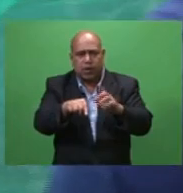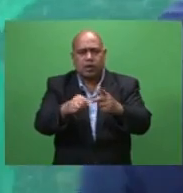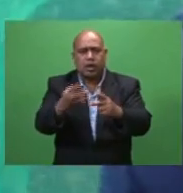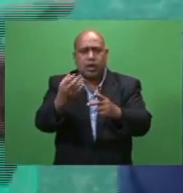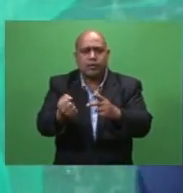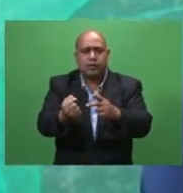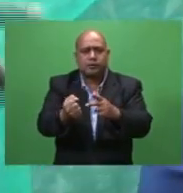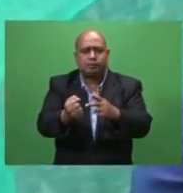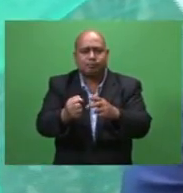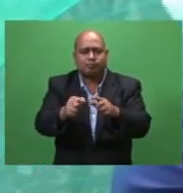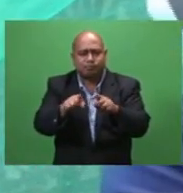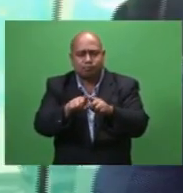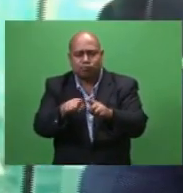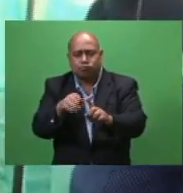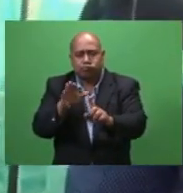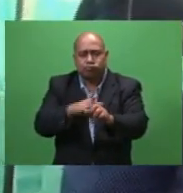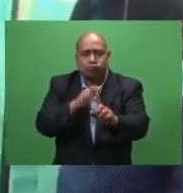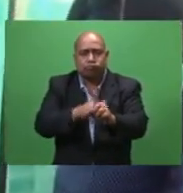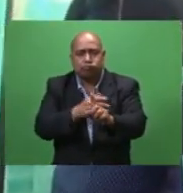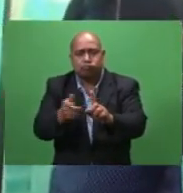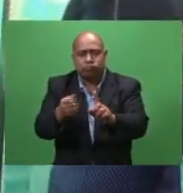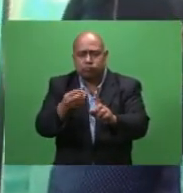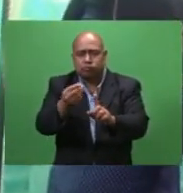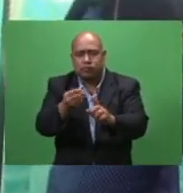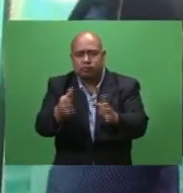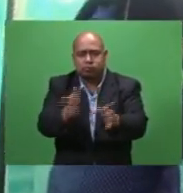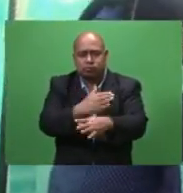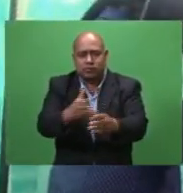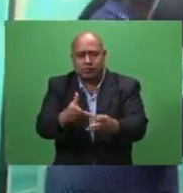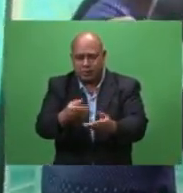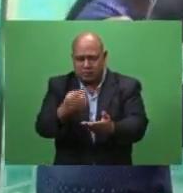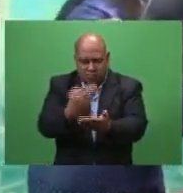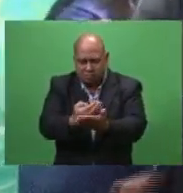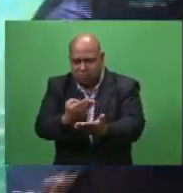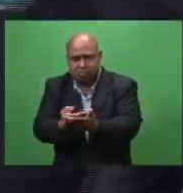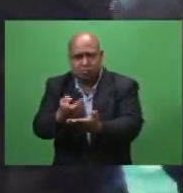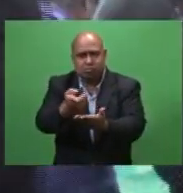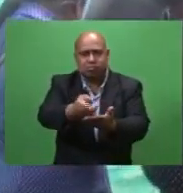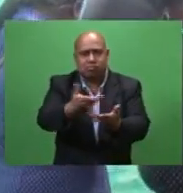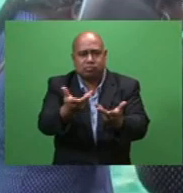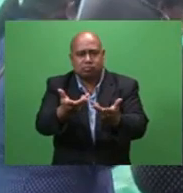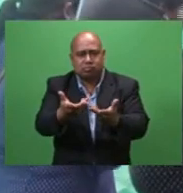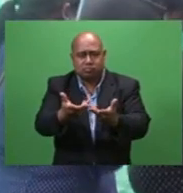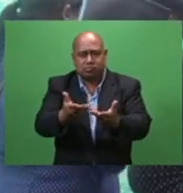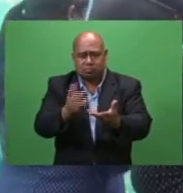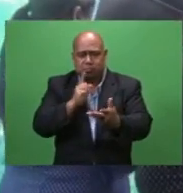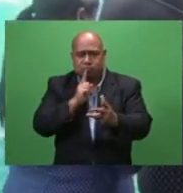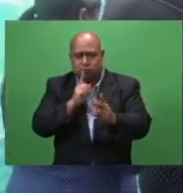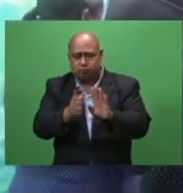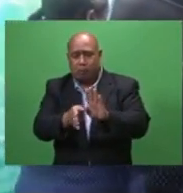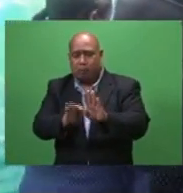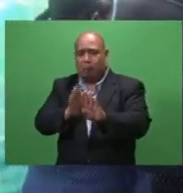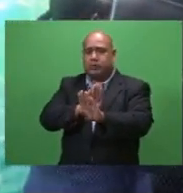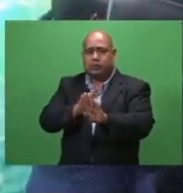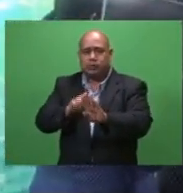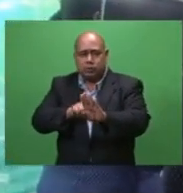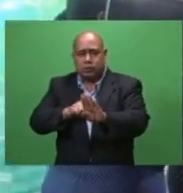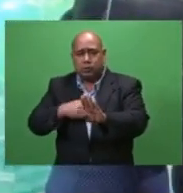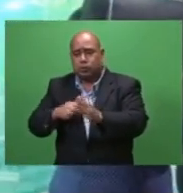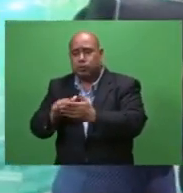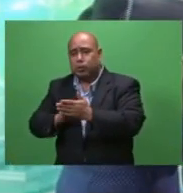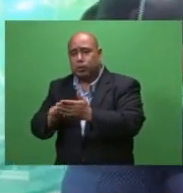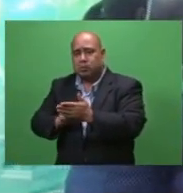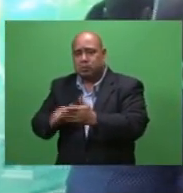dishonesty and destroying evidence. It's alleged he was behind the purchase based on false quotations and purchase orders from various